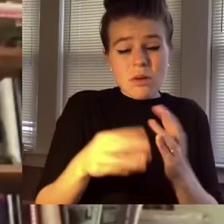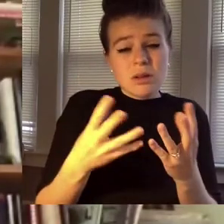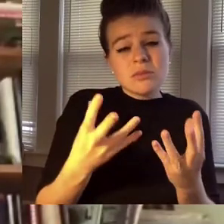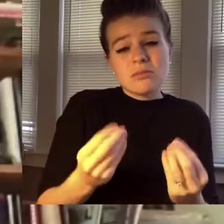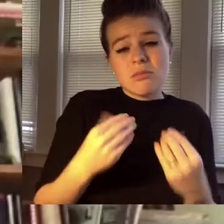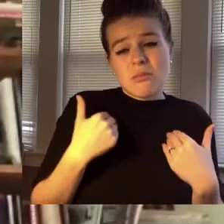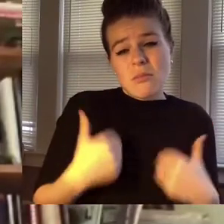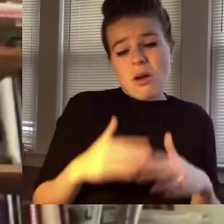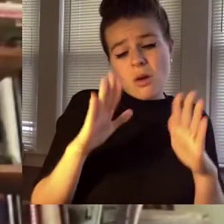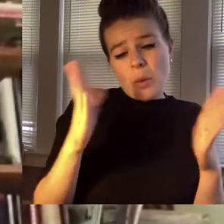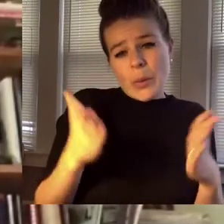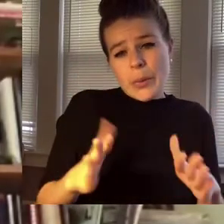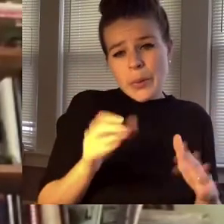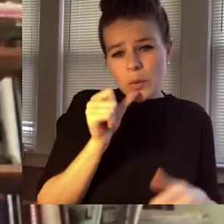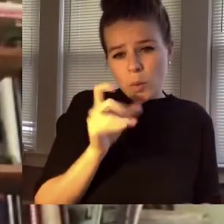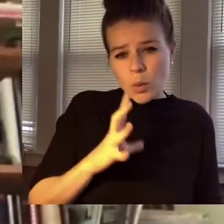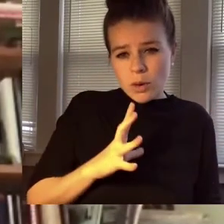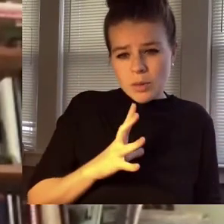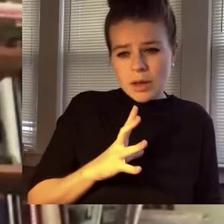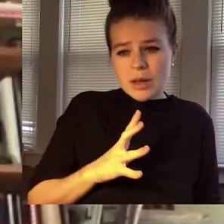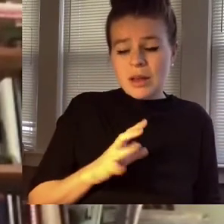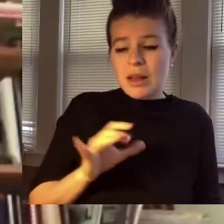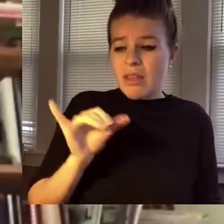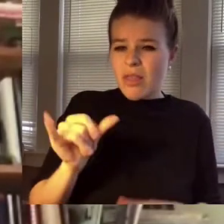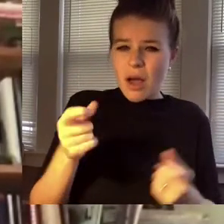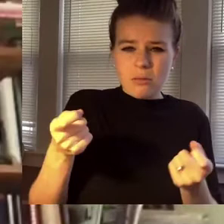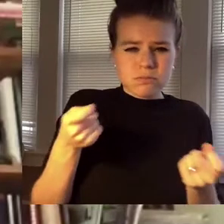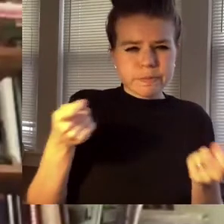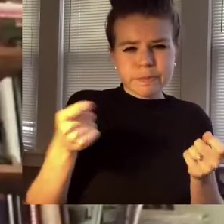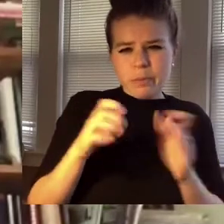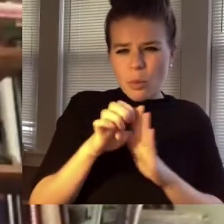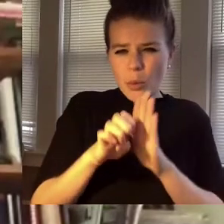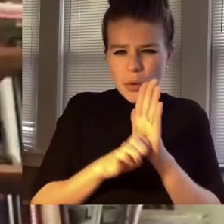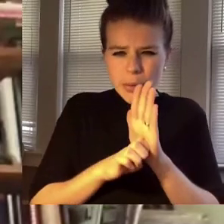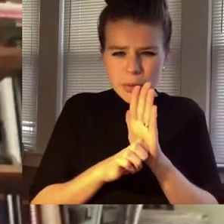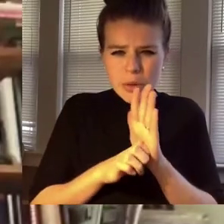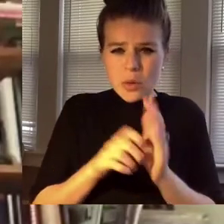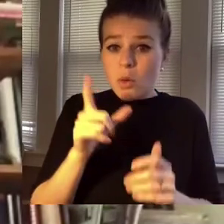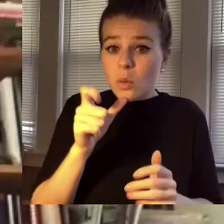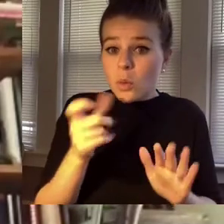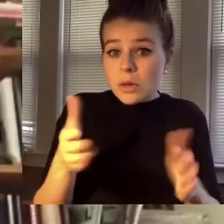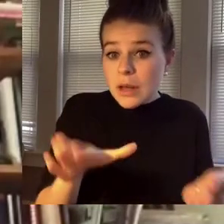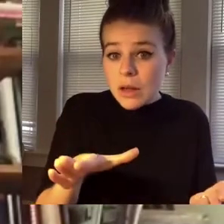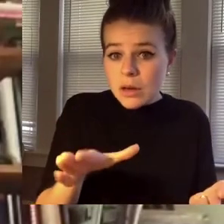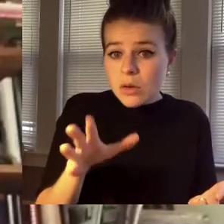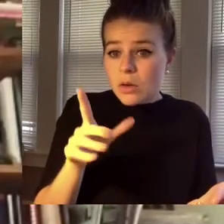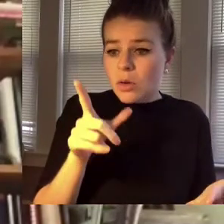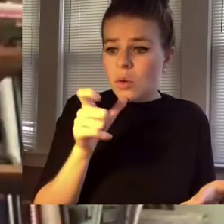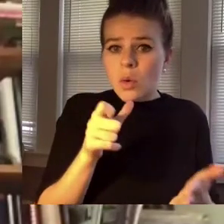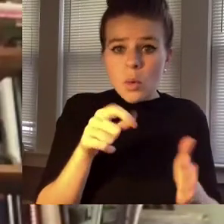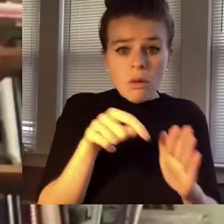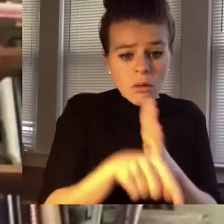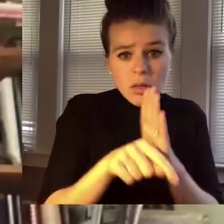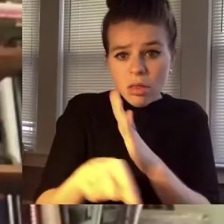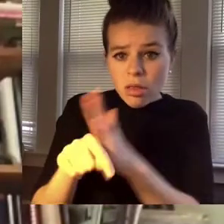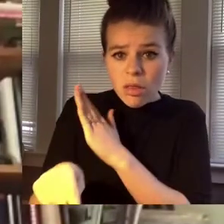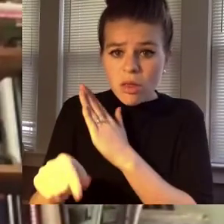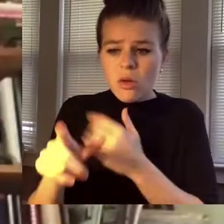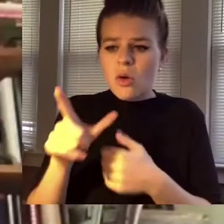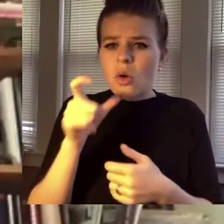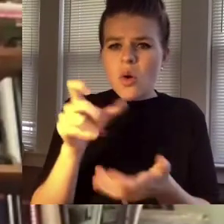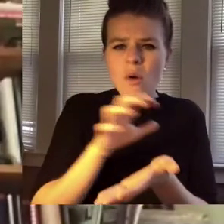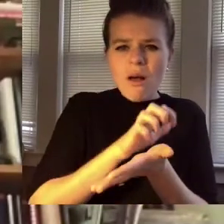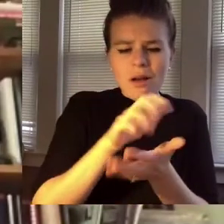logical equation, a management of ethics. And who are the dead, the slaughtered, and the erased?